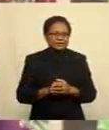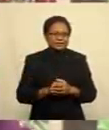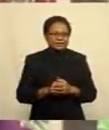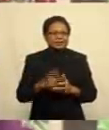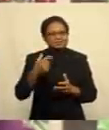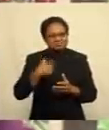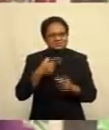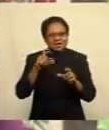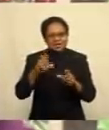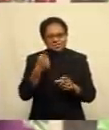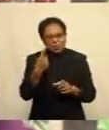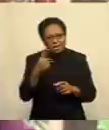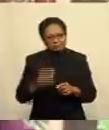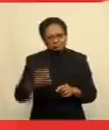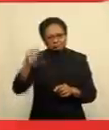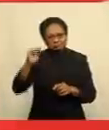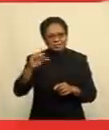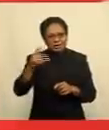8.